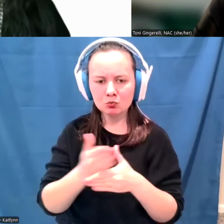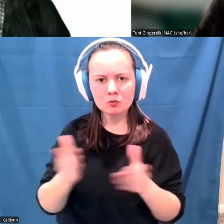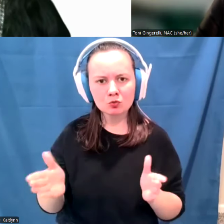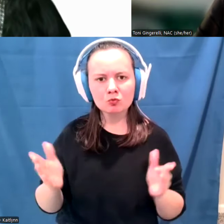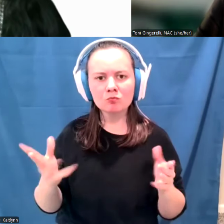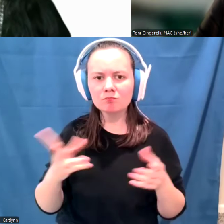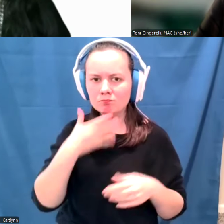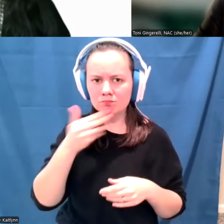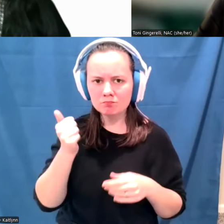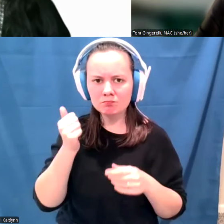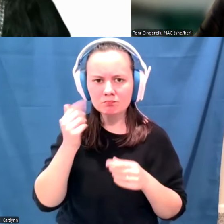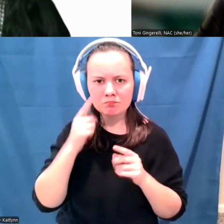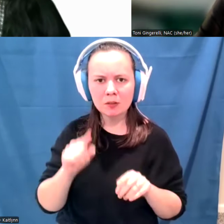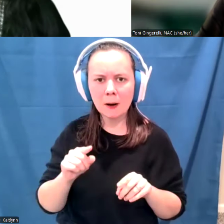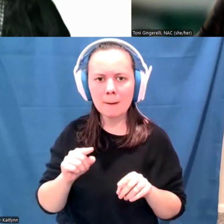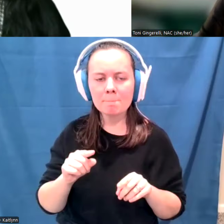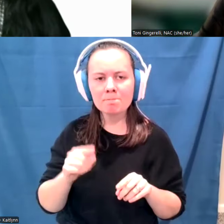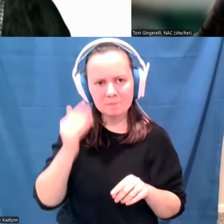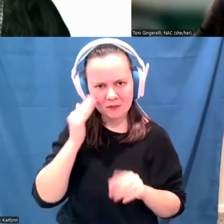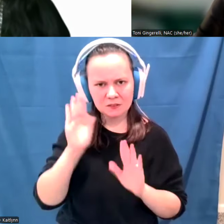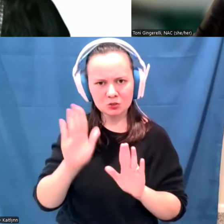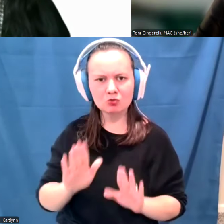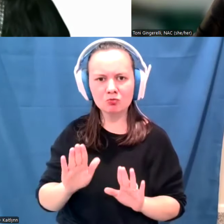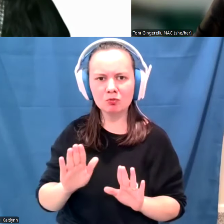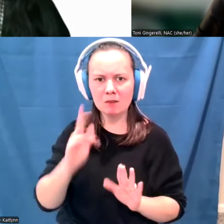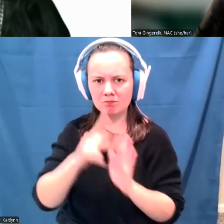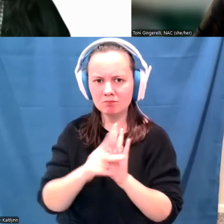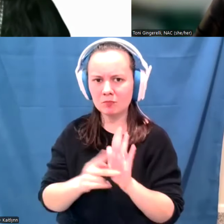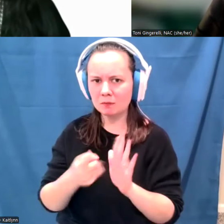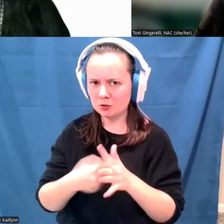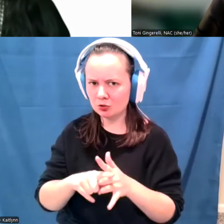I think it's a really amazing initiative that they're piloting.